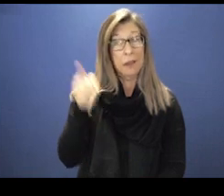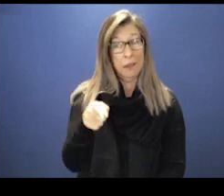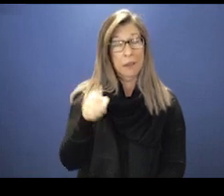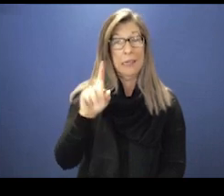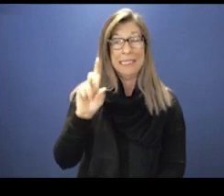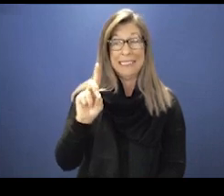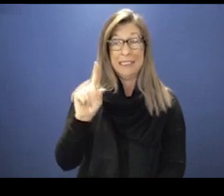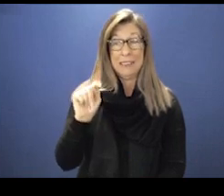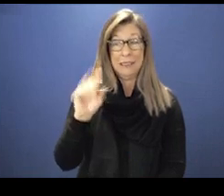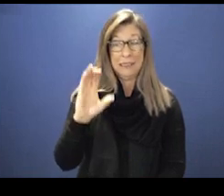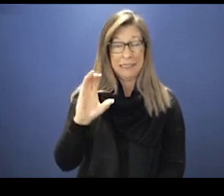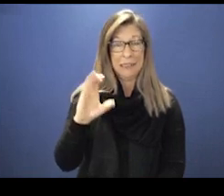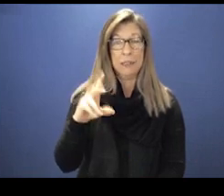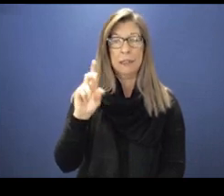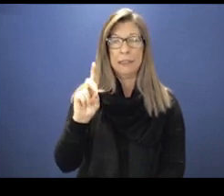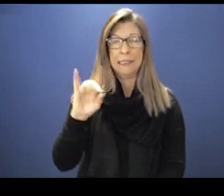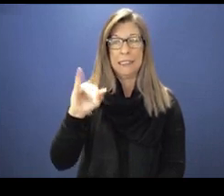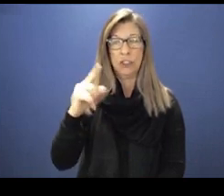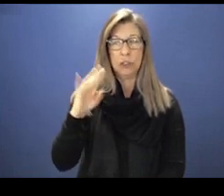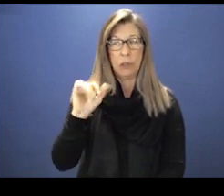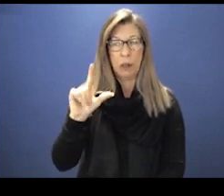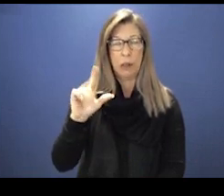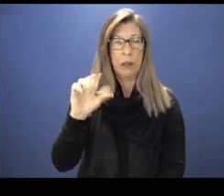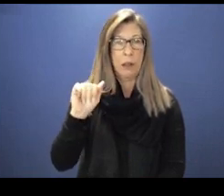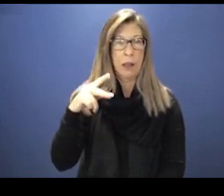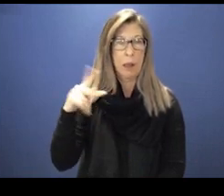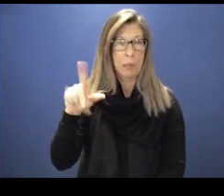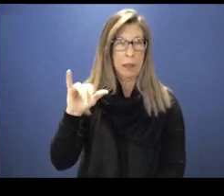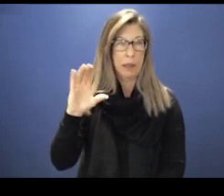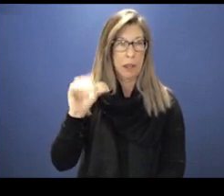canada.ca/DTC digital application.